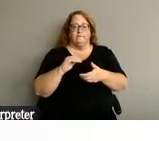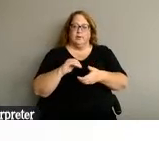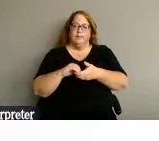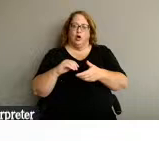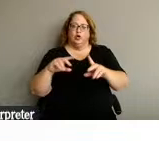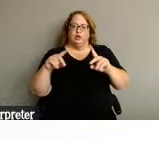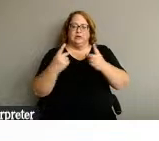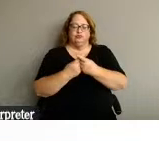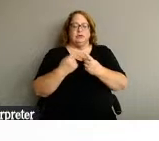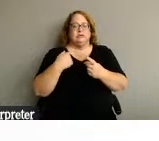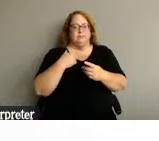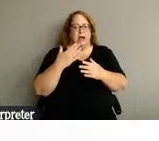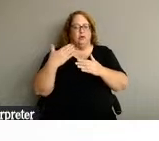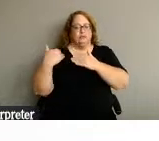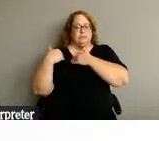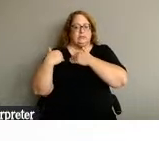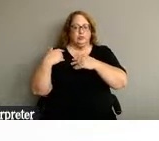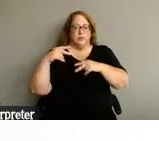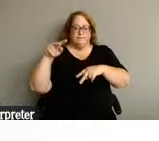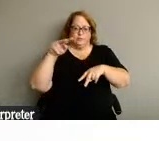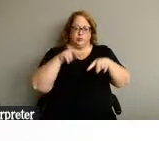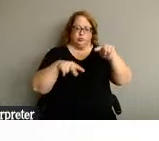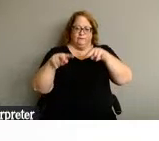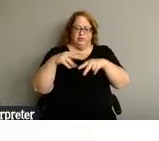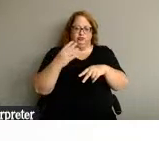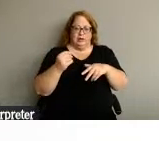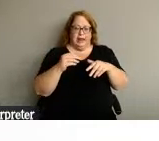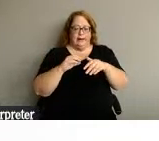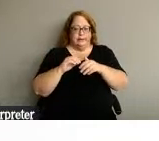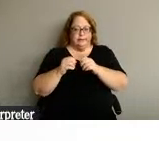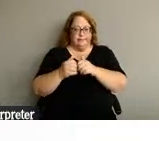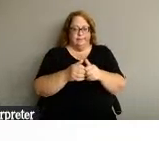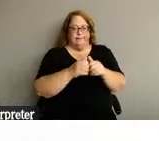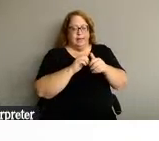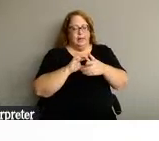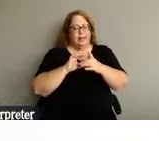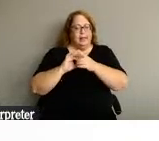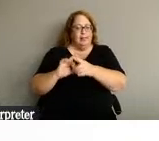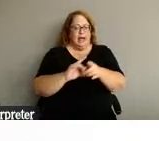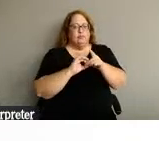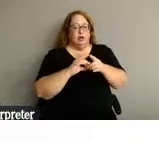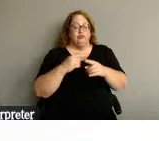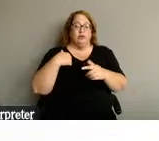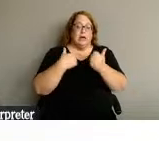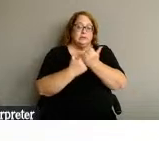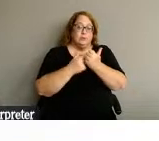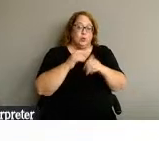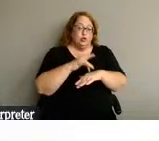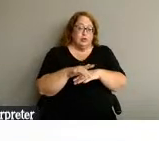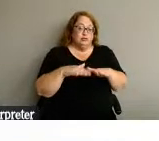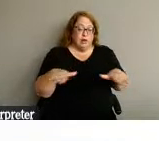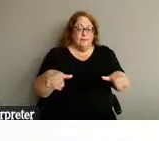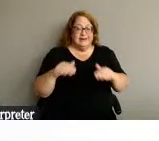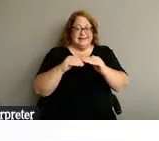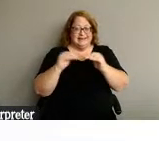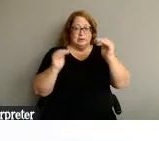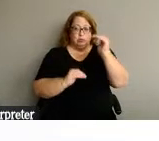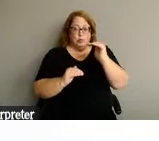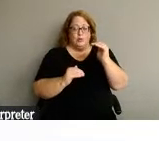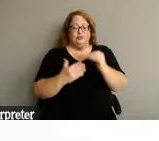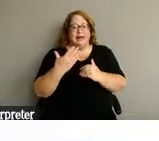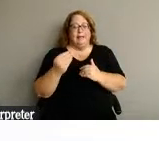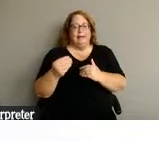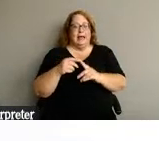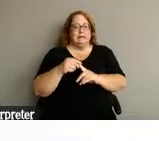my responsibility to ensure supervision and collaboration. I also support early childhood, disproportionality, and